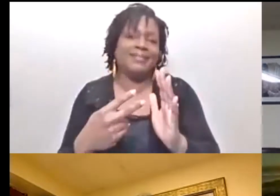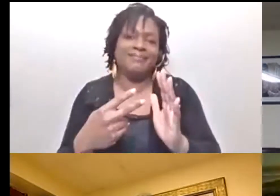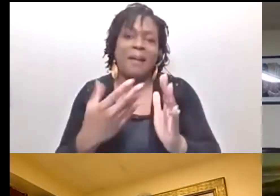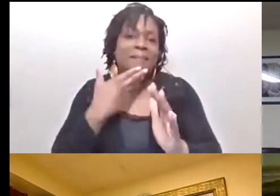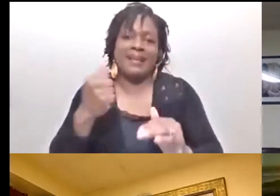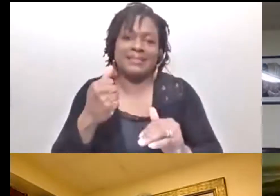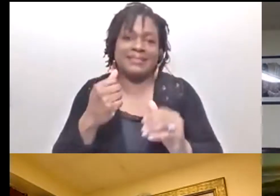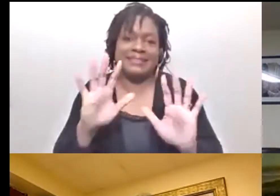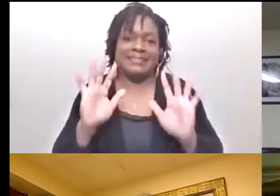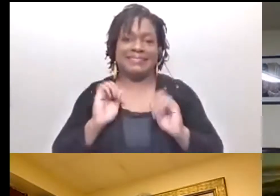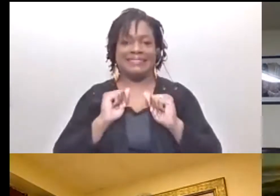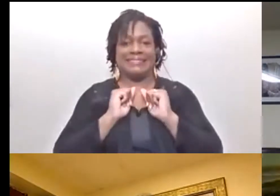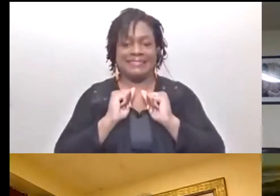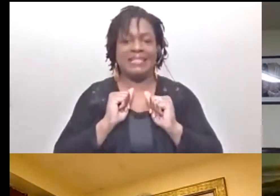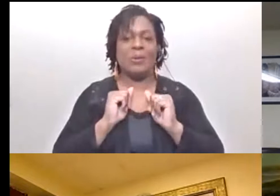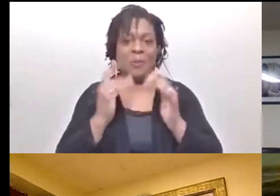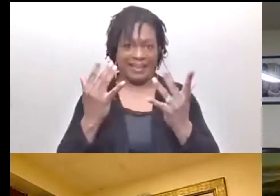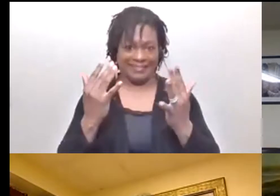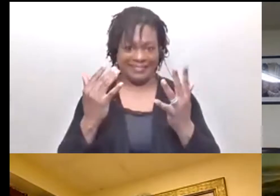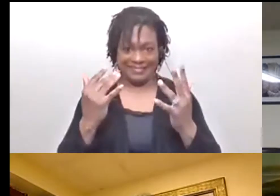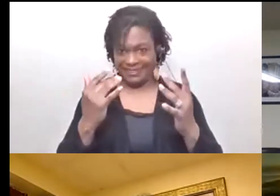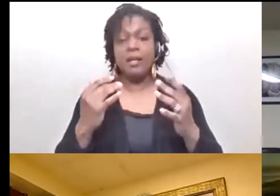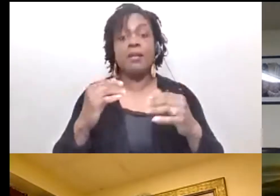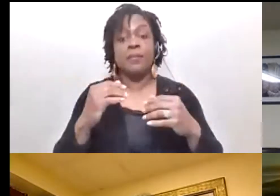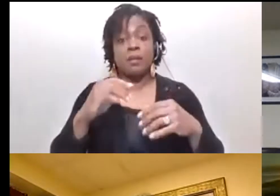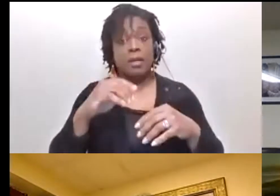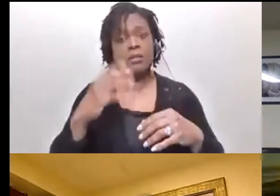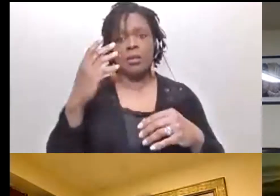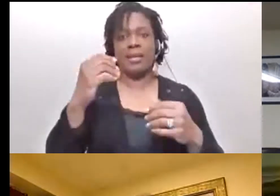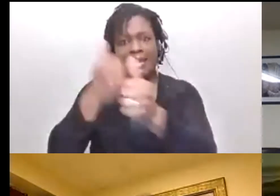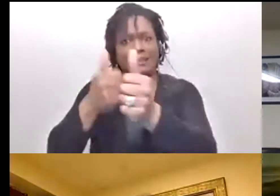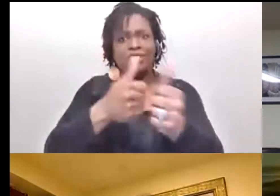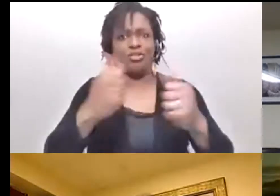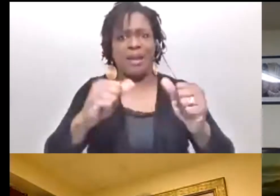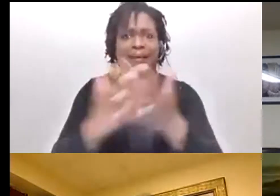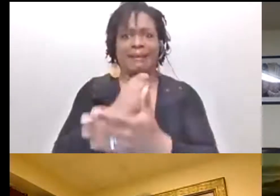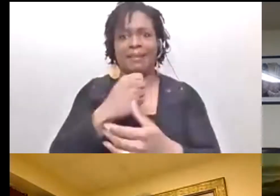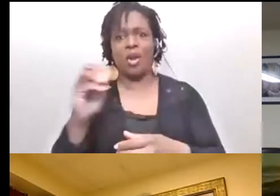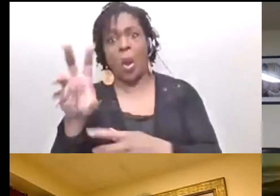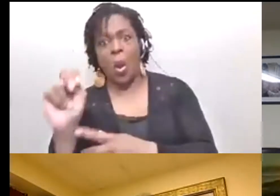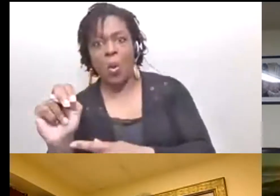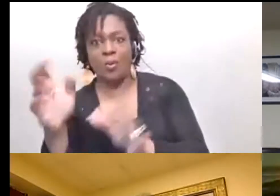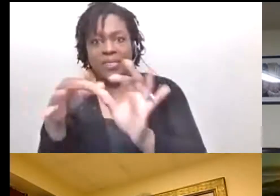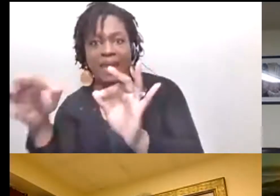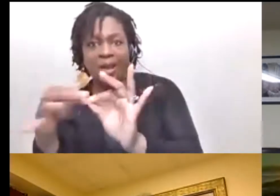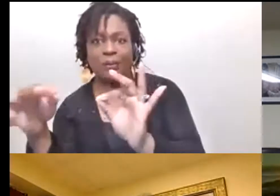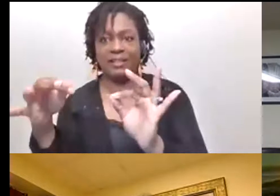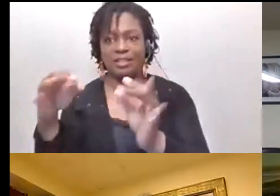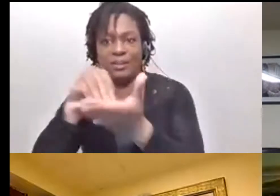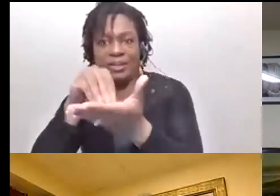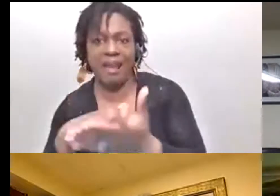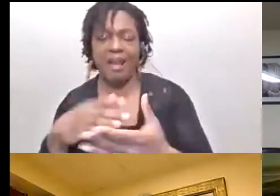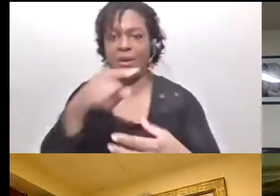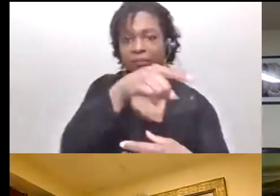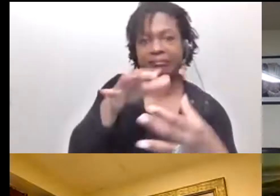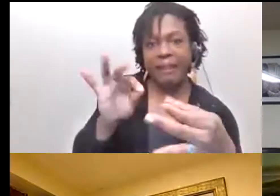do and who is going to be successful in getting the language that they want to legislation. So I have I don't know